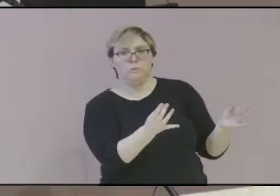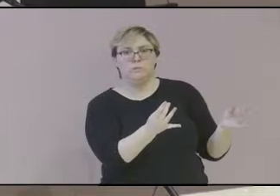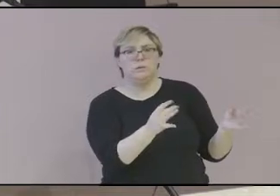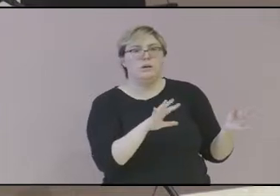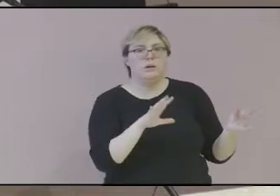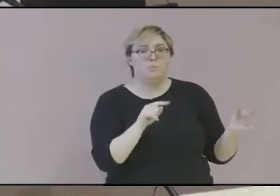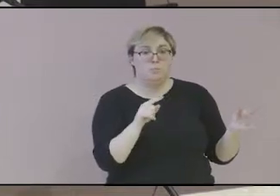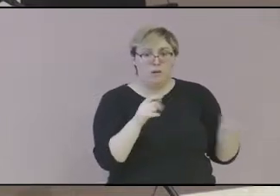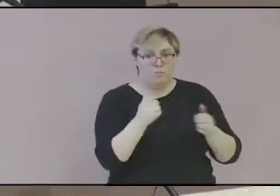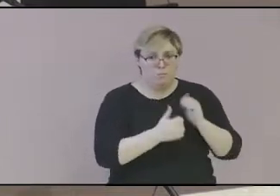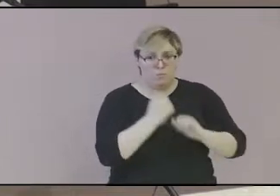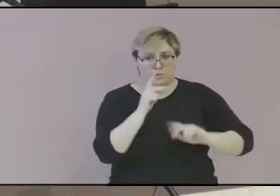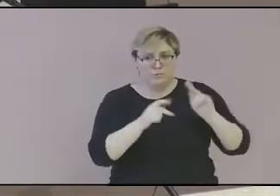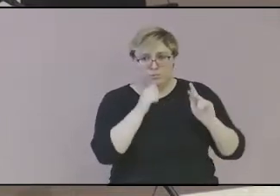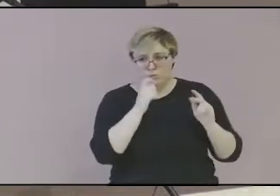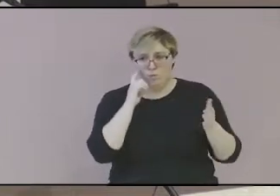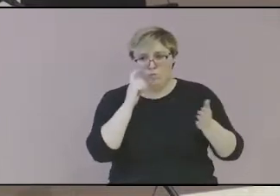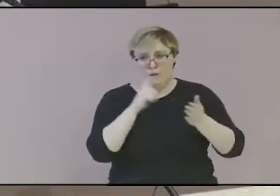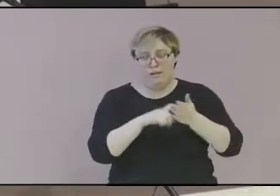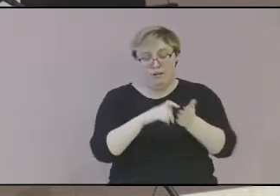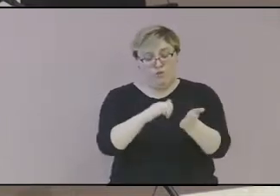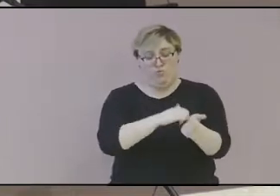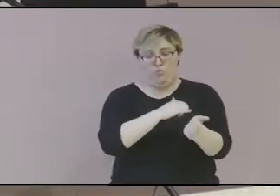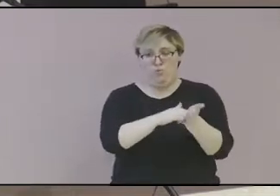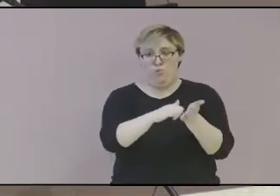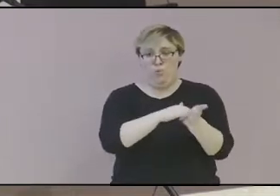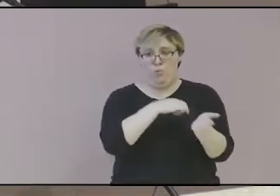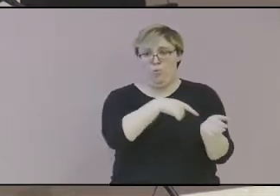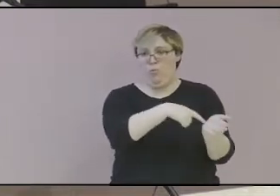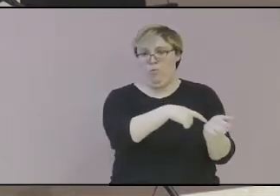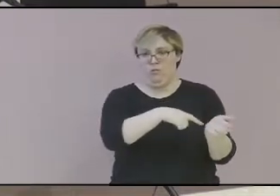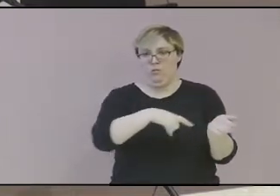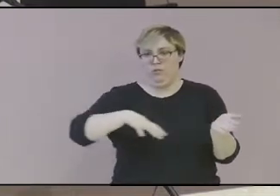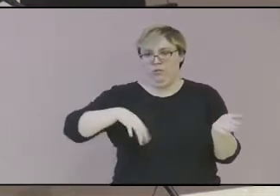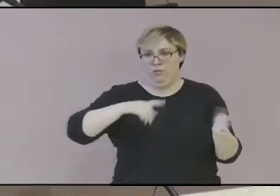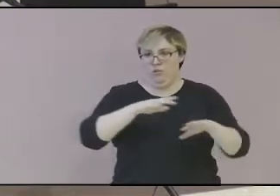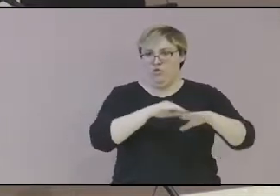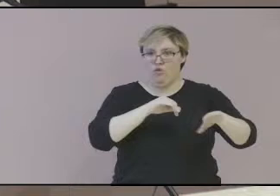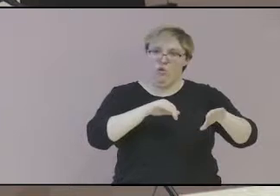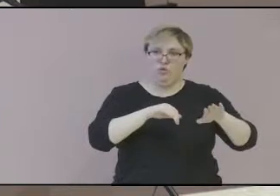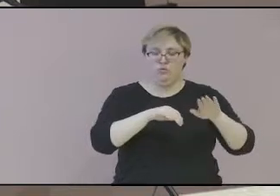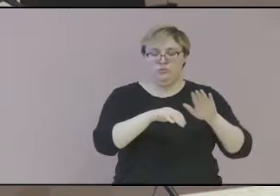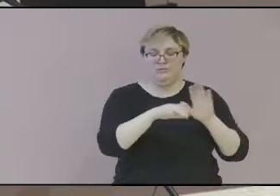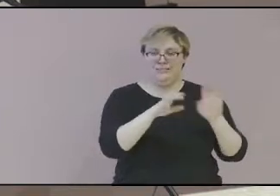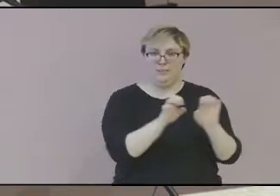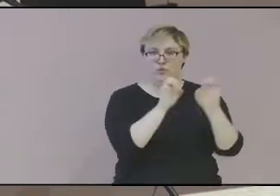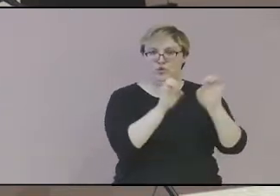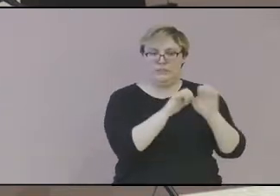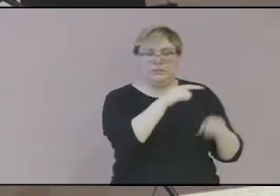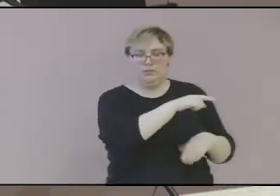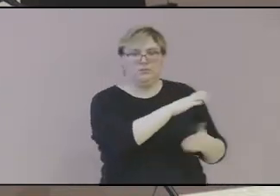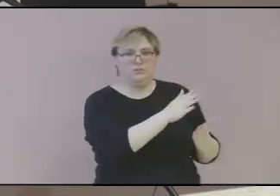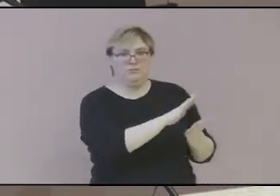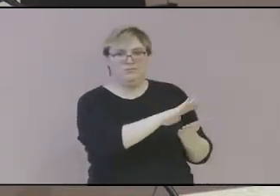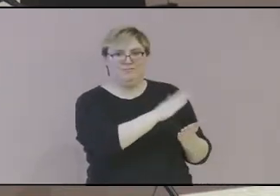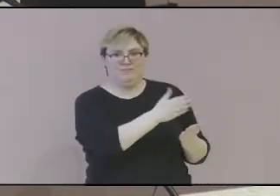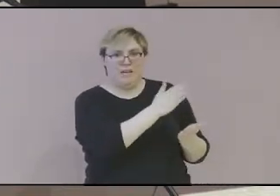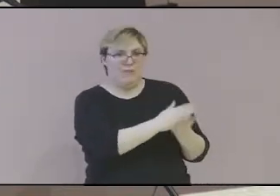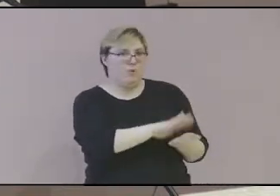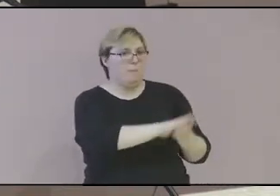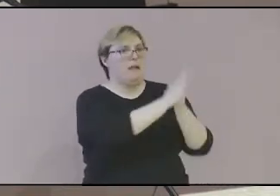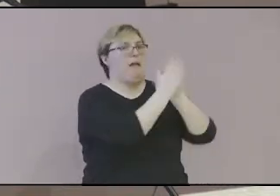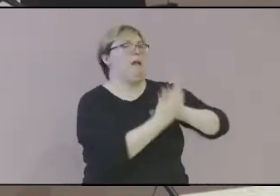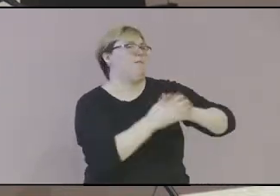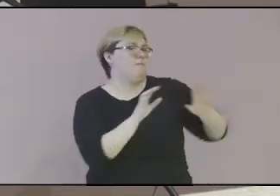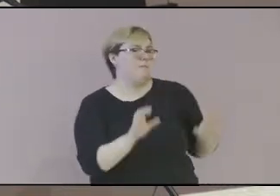during COVID-19 in New York State. Governor Andrew Cuomo, Mario's son, went so far as to remark in a